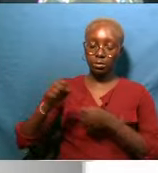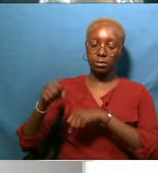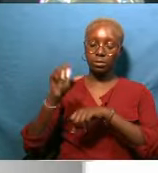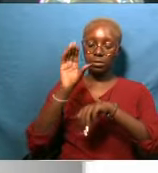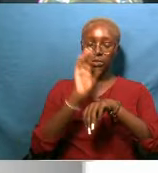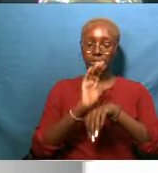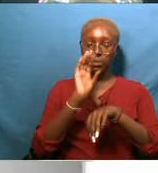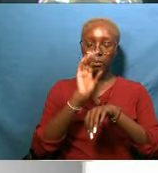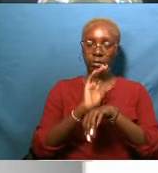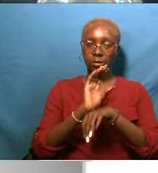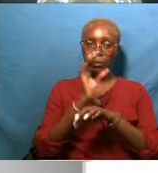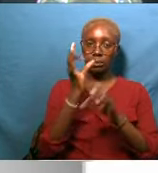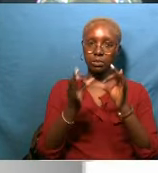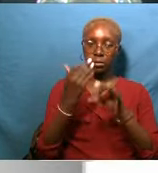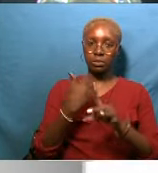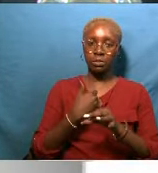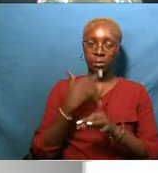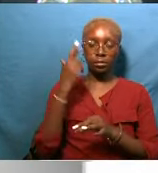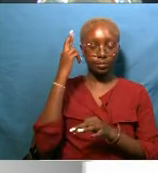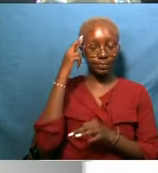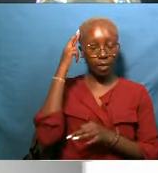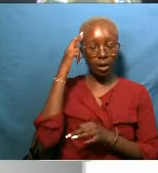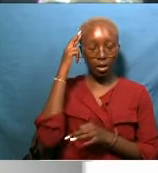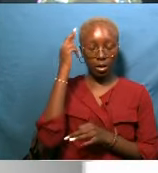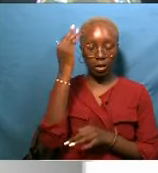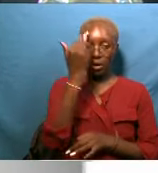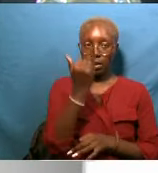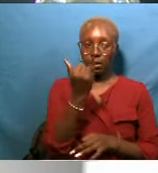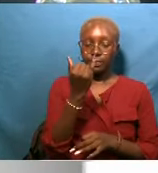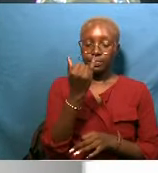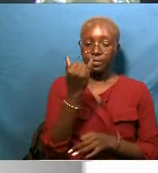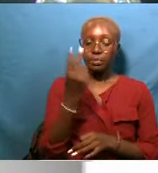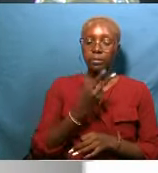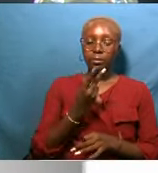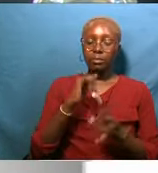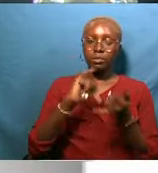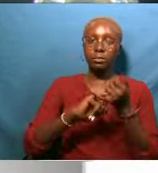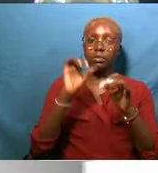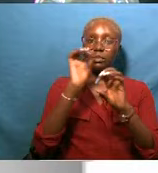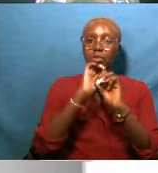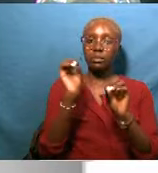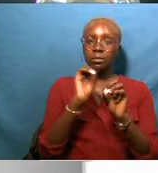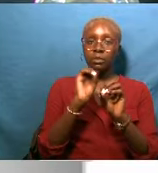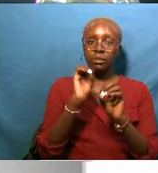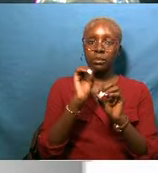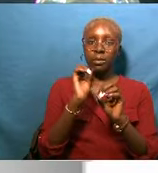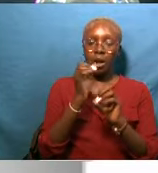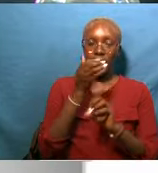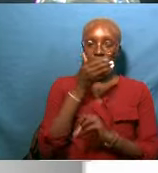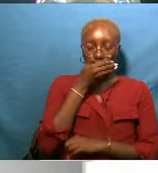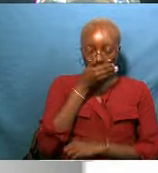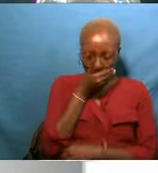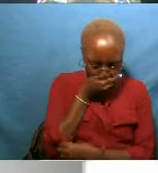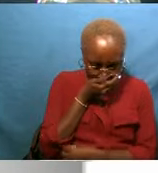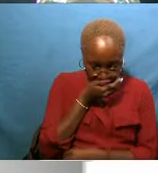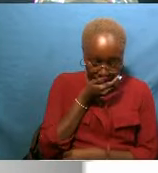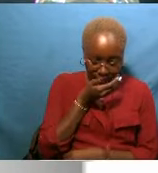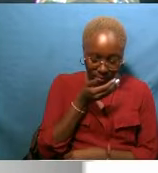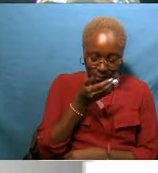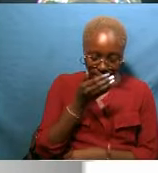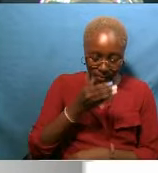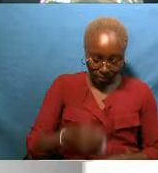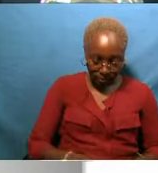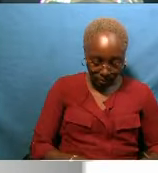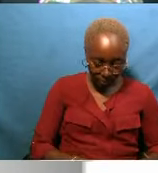anyone with a just cause why these couples shouldn't be joined together in holy matrimony, please do let us